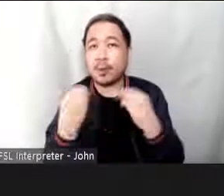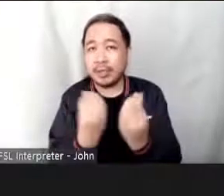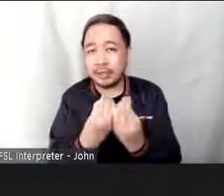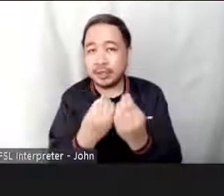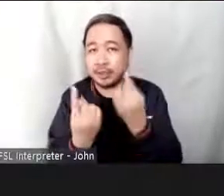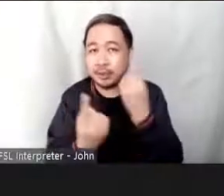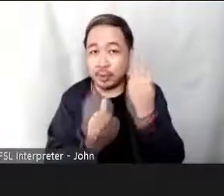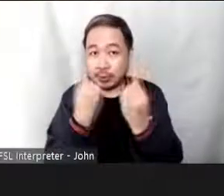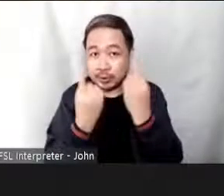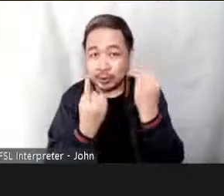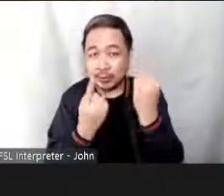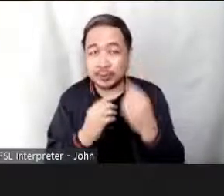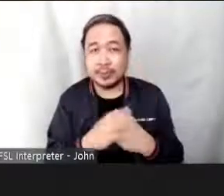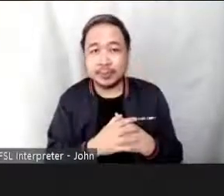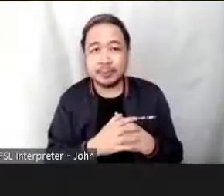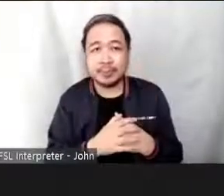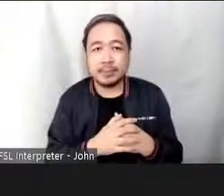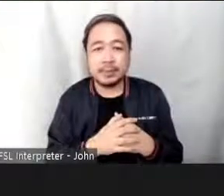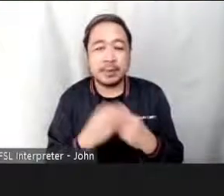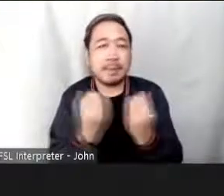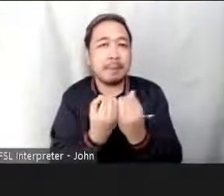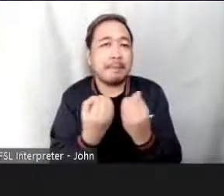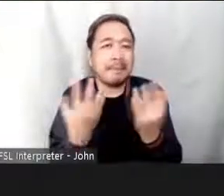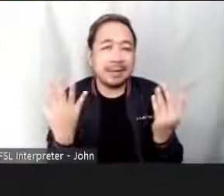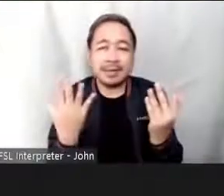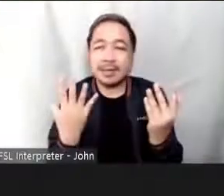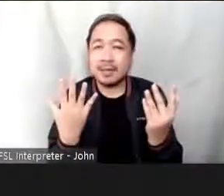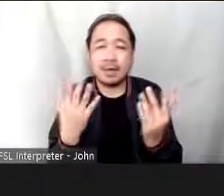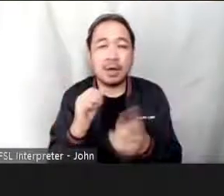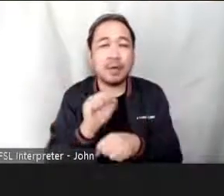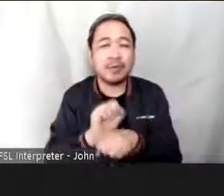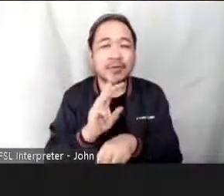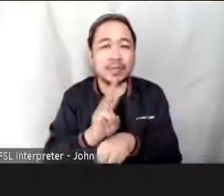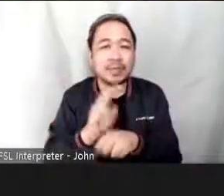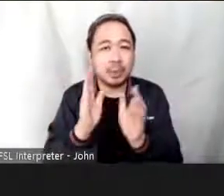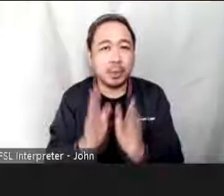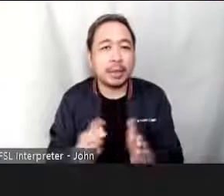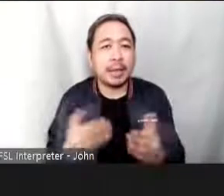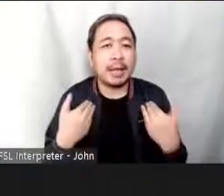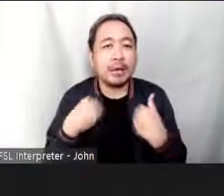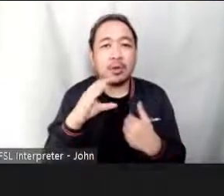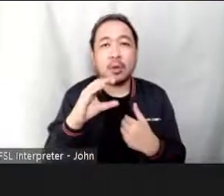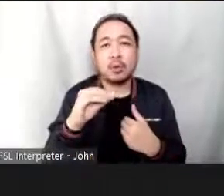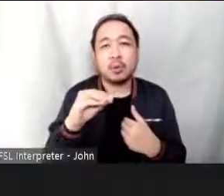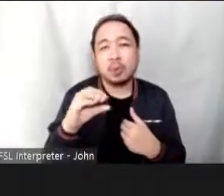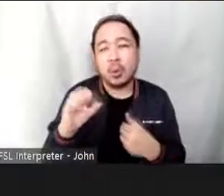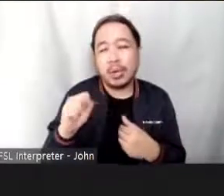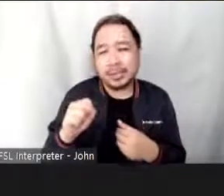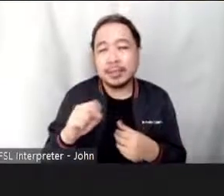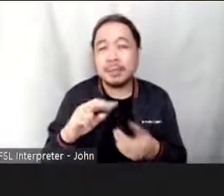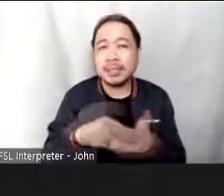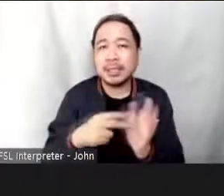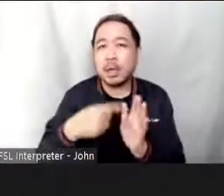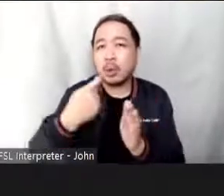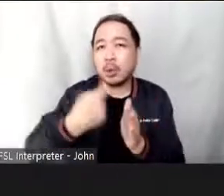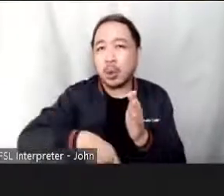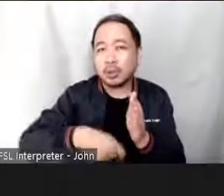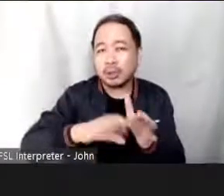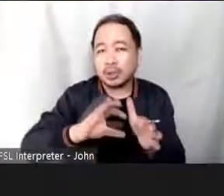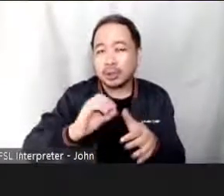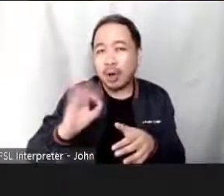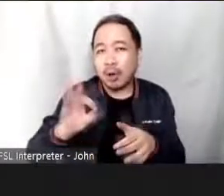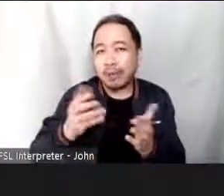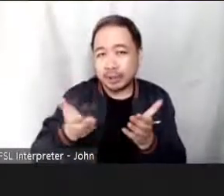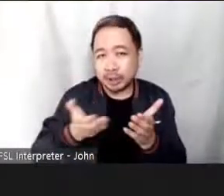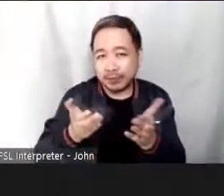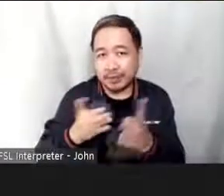concerns, many of the social workers are holding the COS or cost of service MOA item, memo of